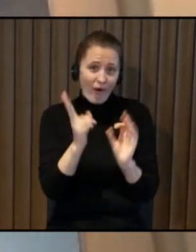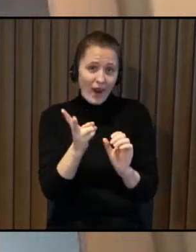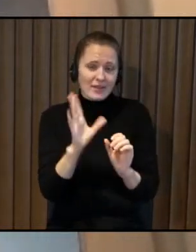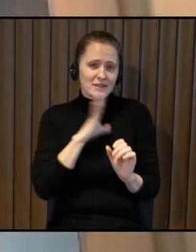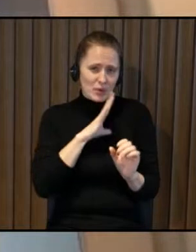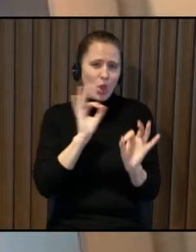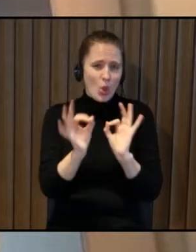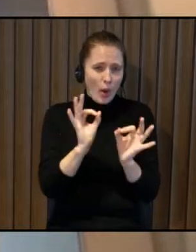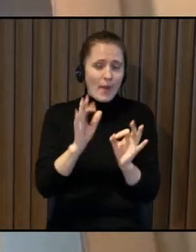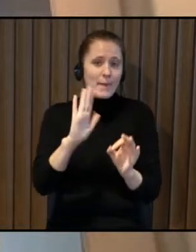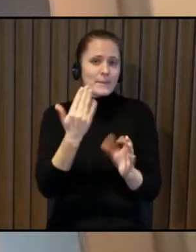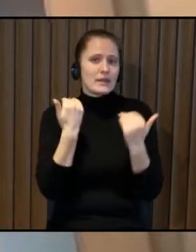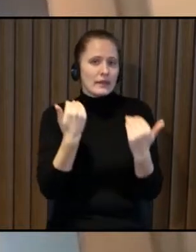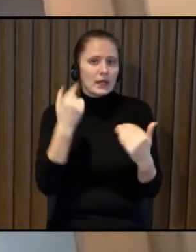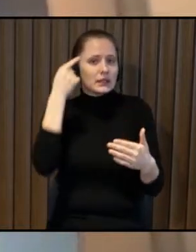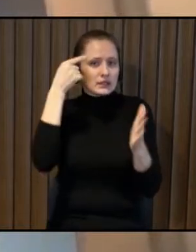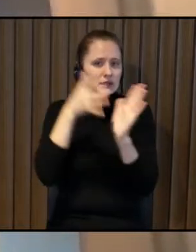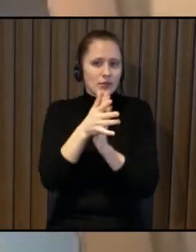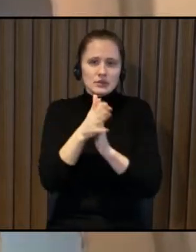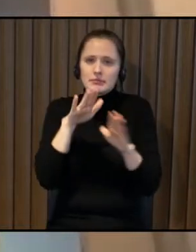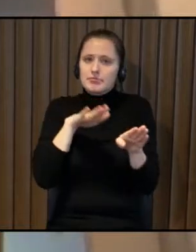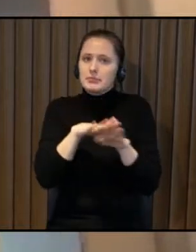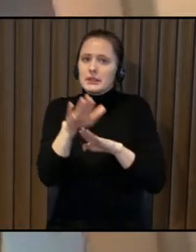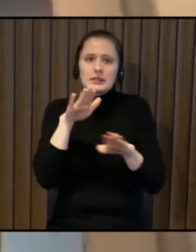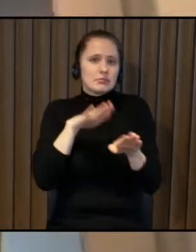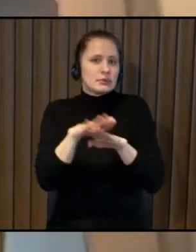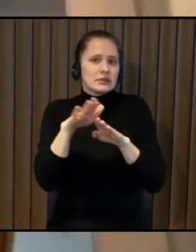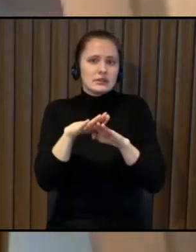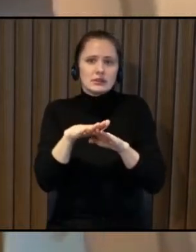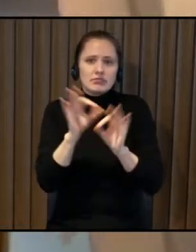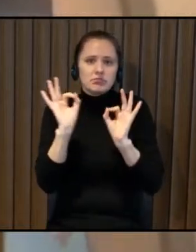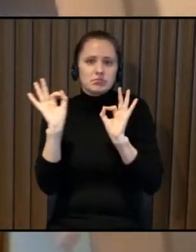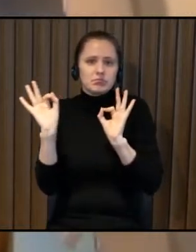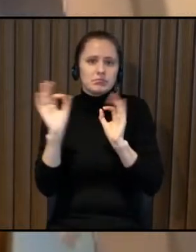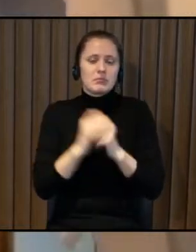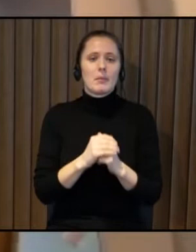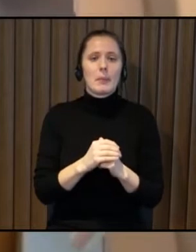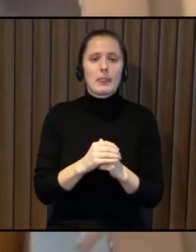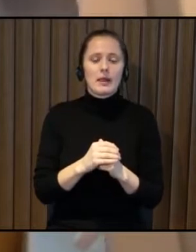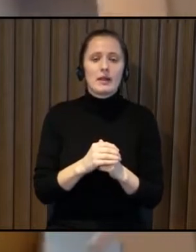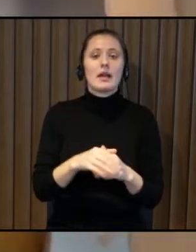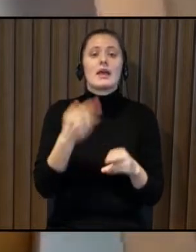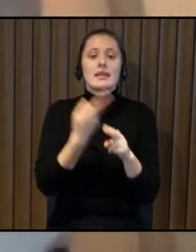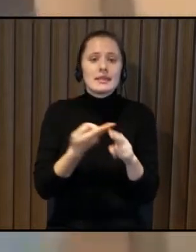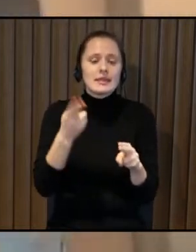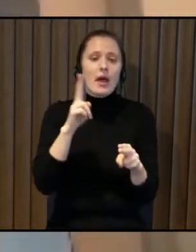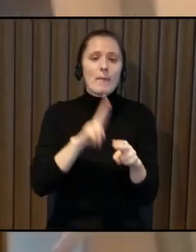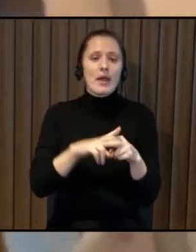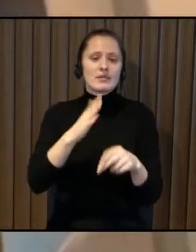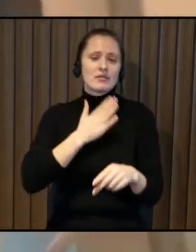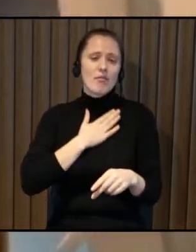in a negative way. And they said, "Whoa, we are here for 15 years,